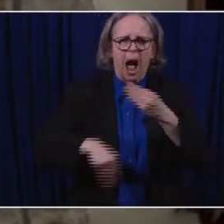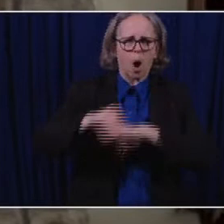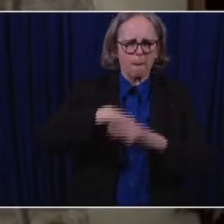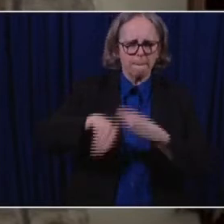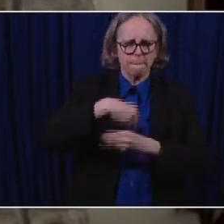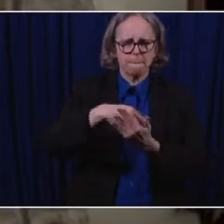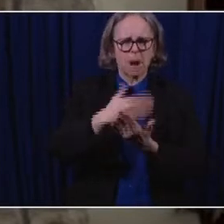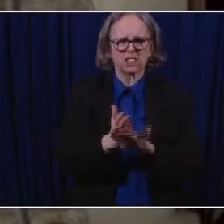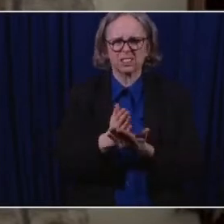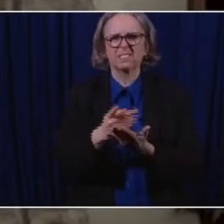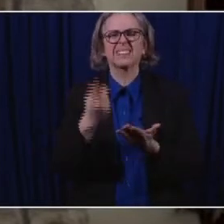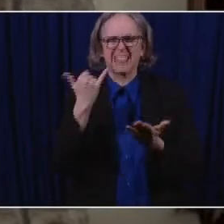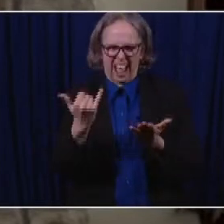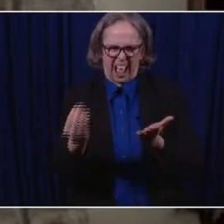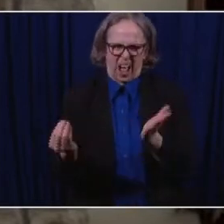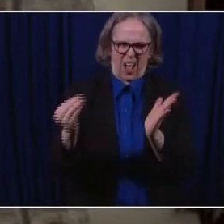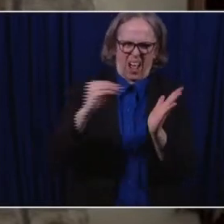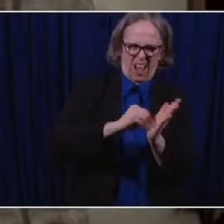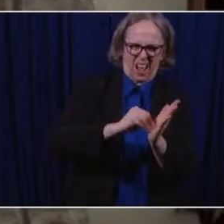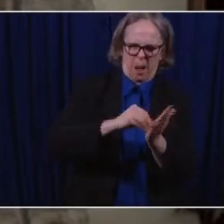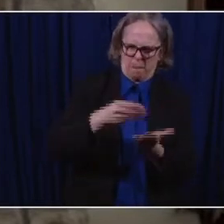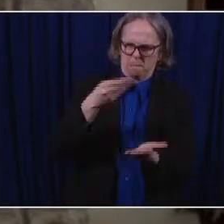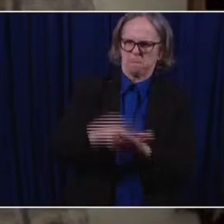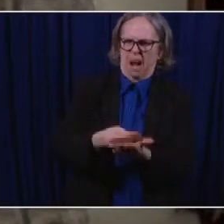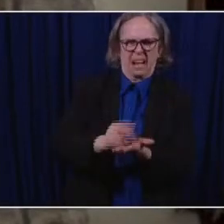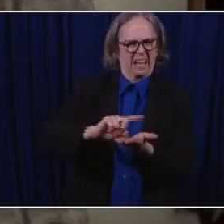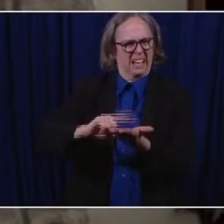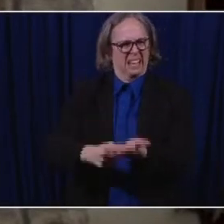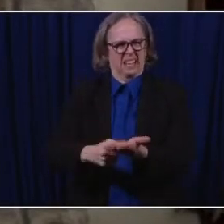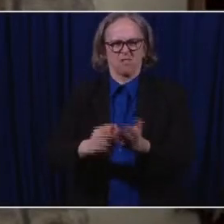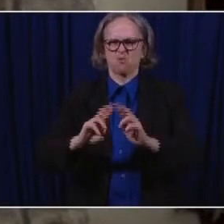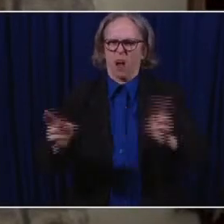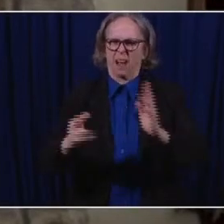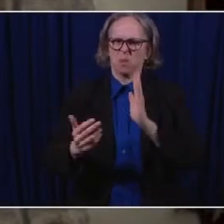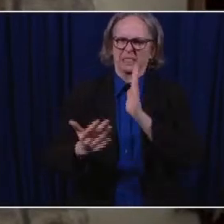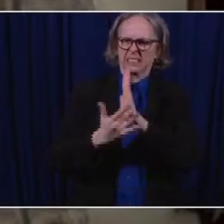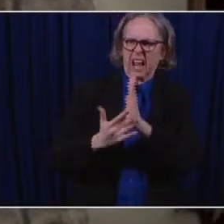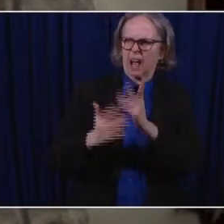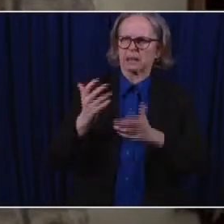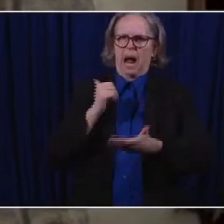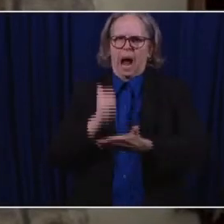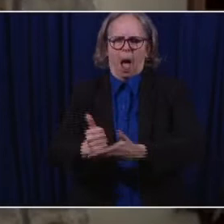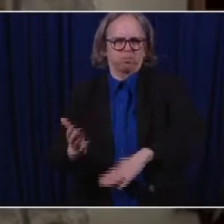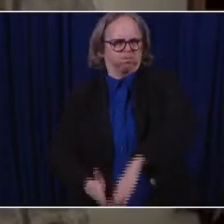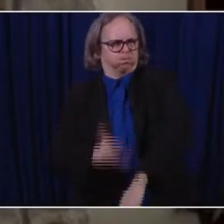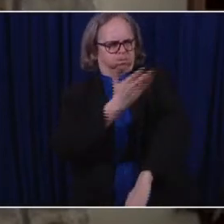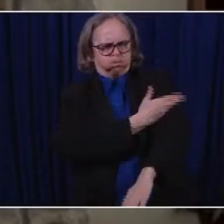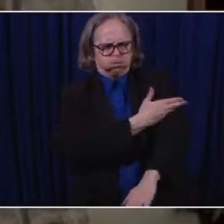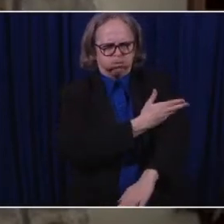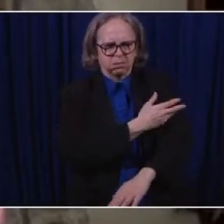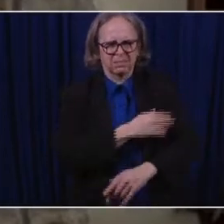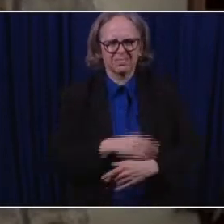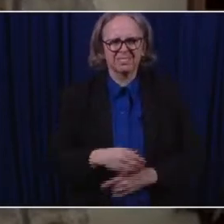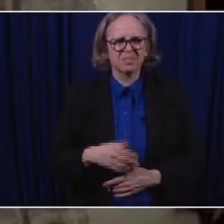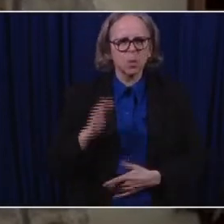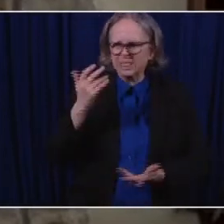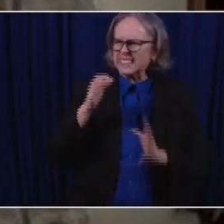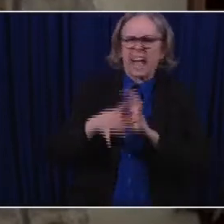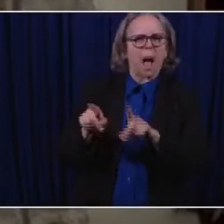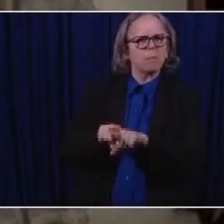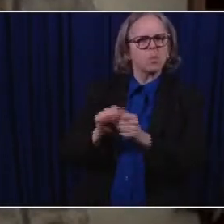It just so happens that this department, because of the unemployment claims and because of the nature of the